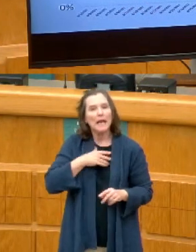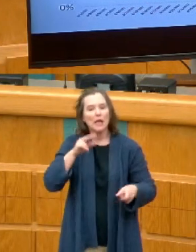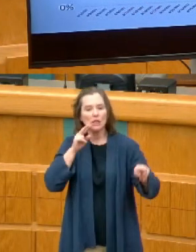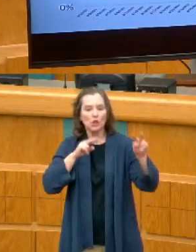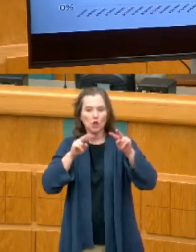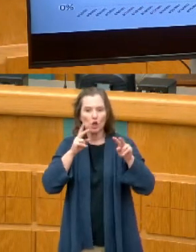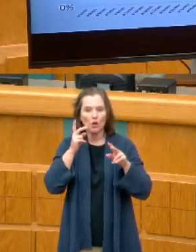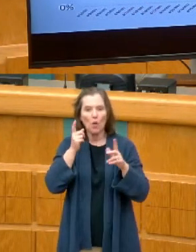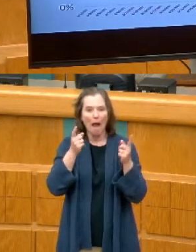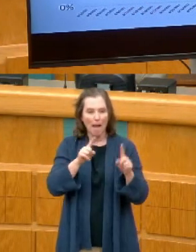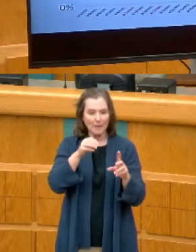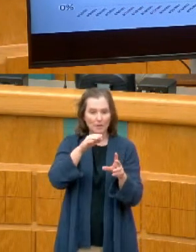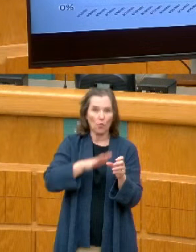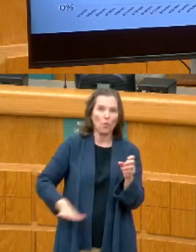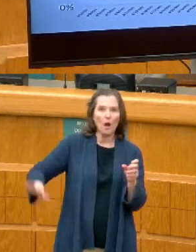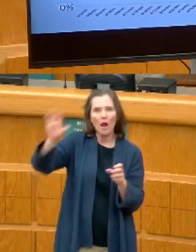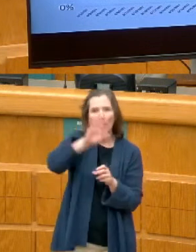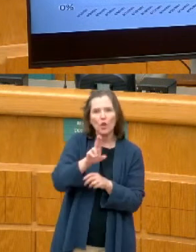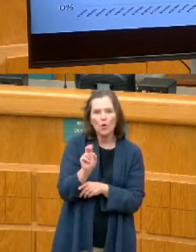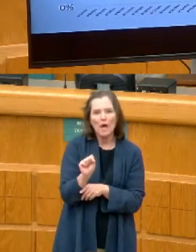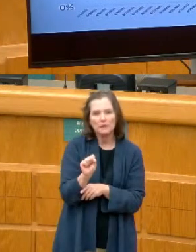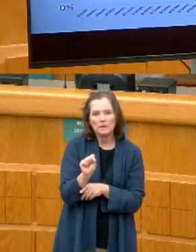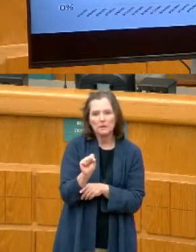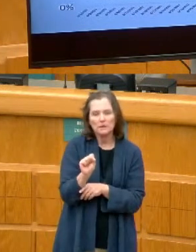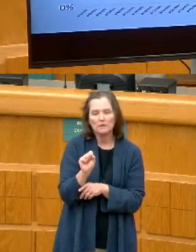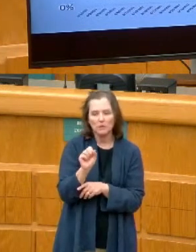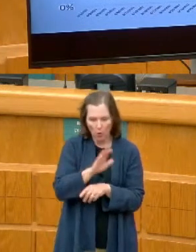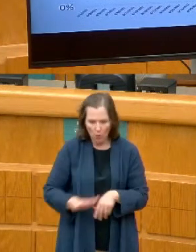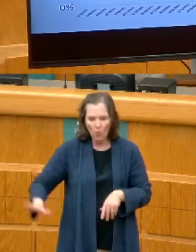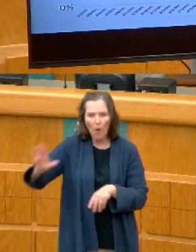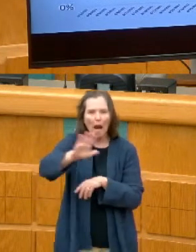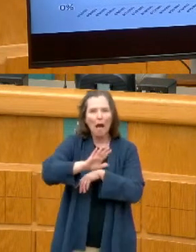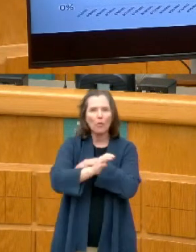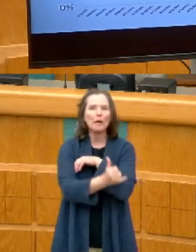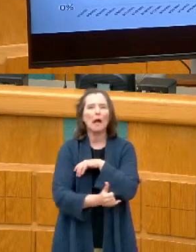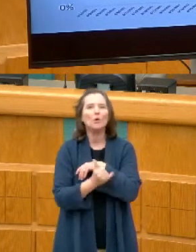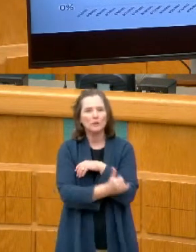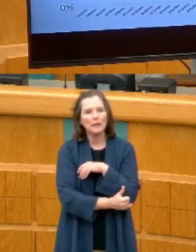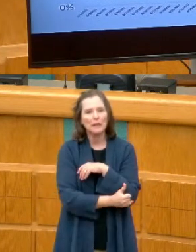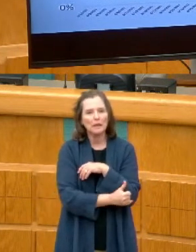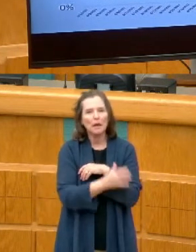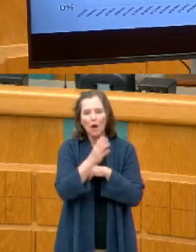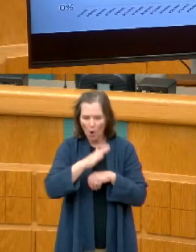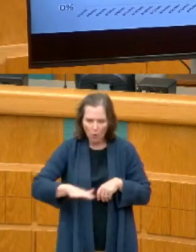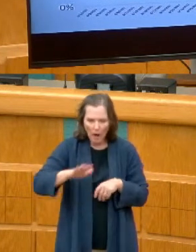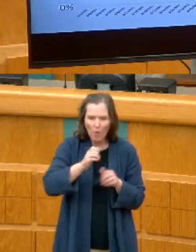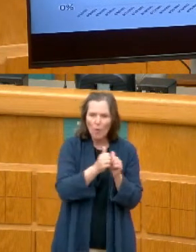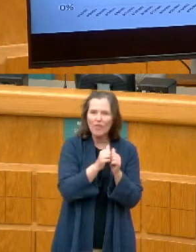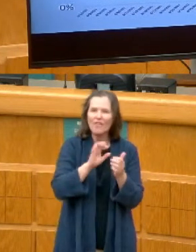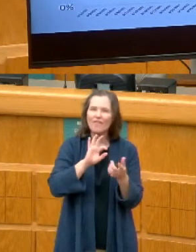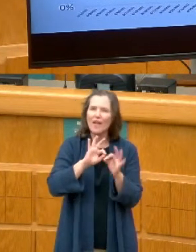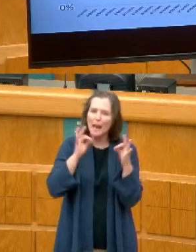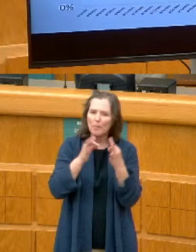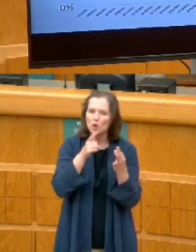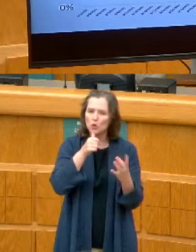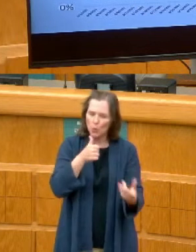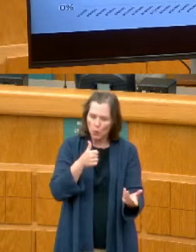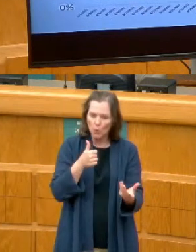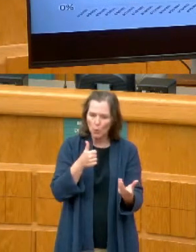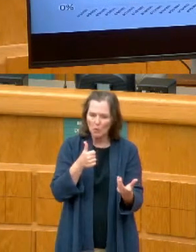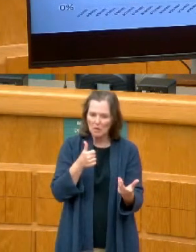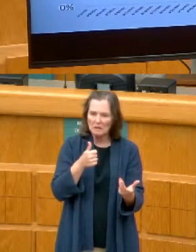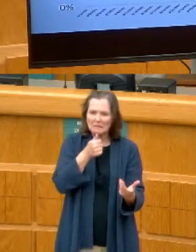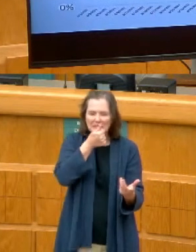at what it's doing to this county and our hospitalizations and to the families that are affected. It's striking the